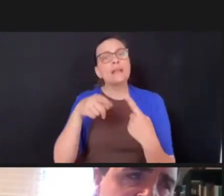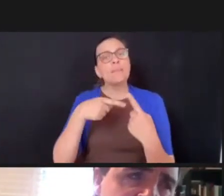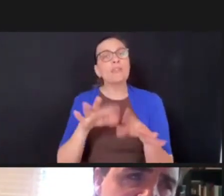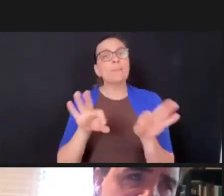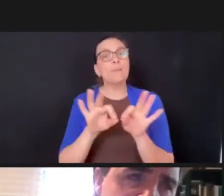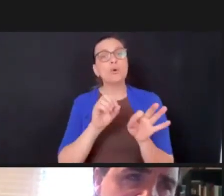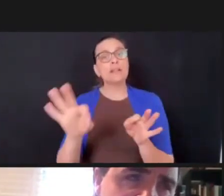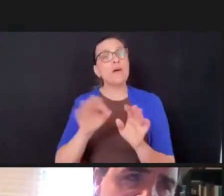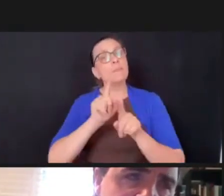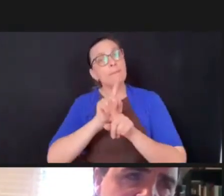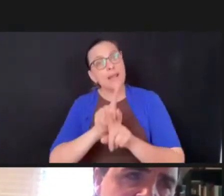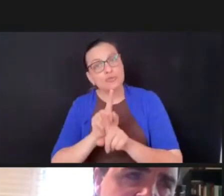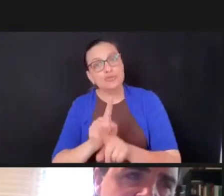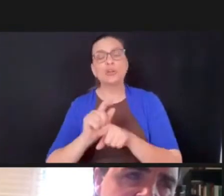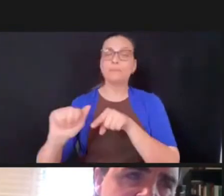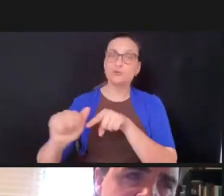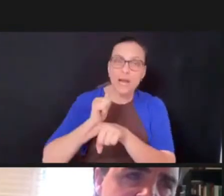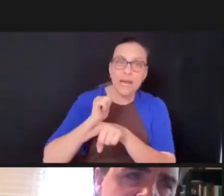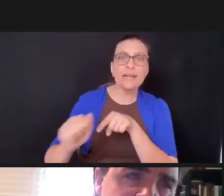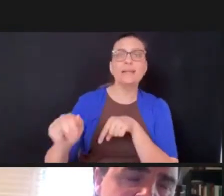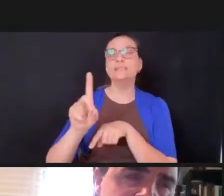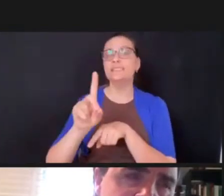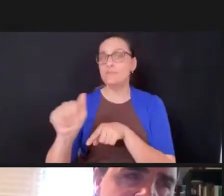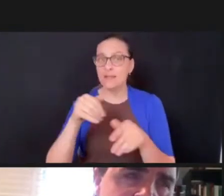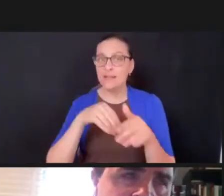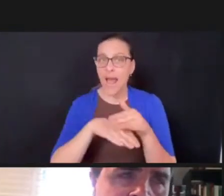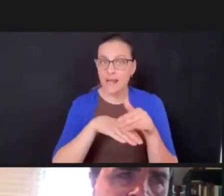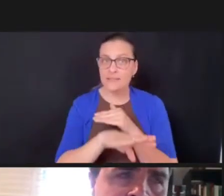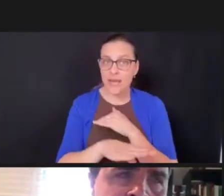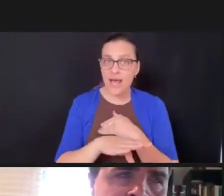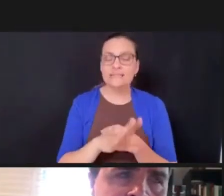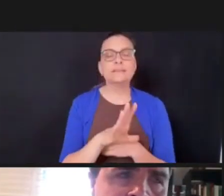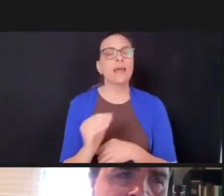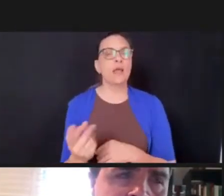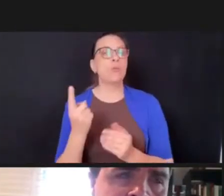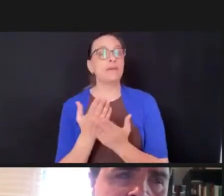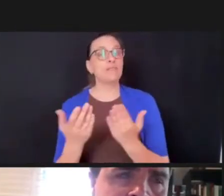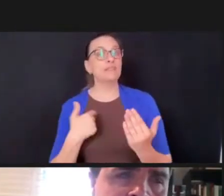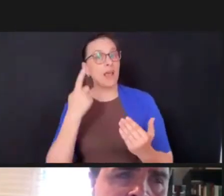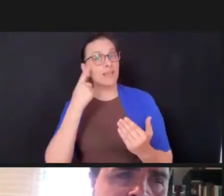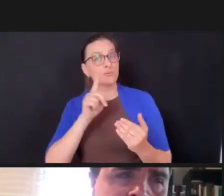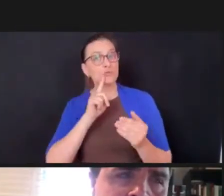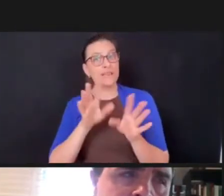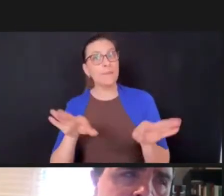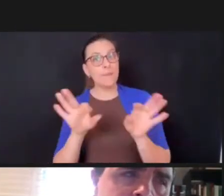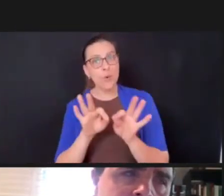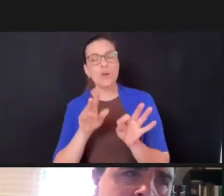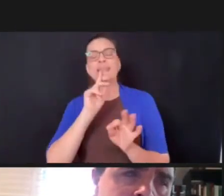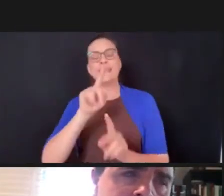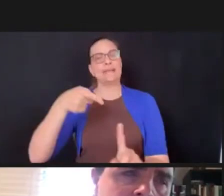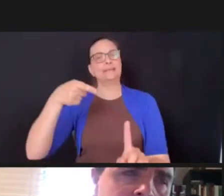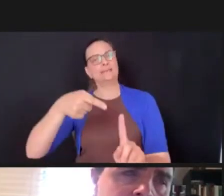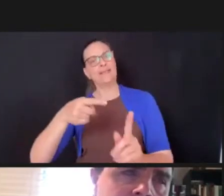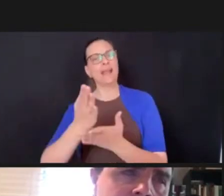disability access. And one of the things that I think is really important is this aspect